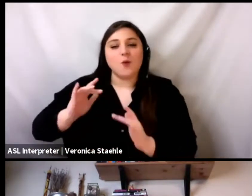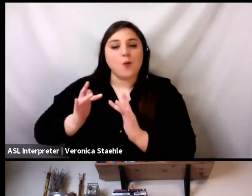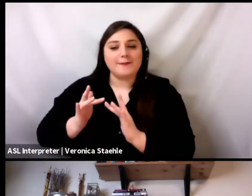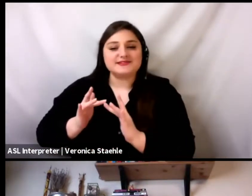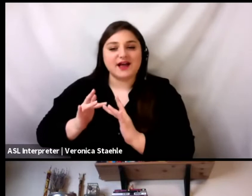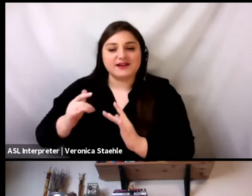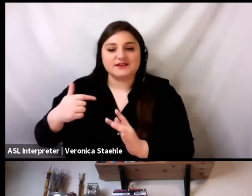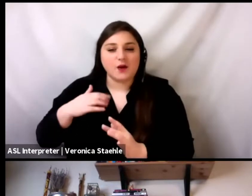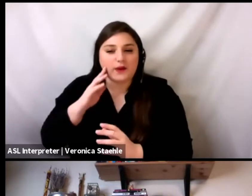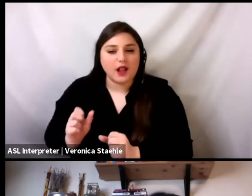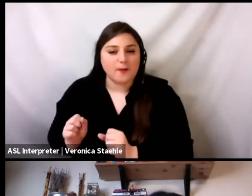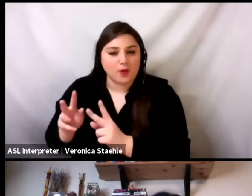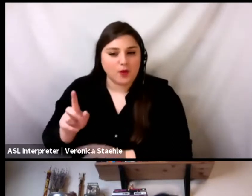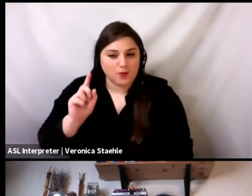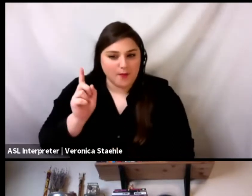a moment.